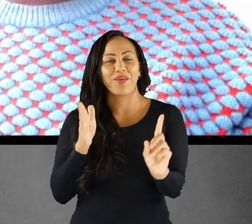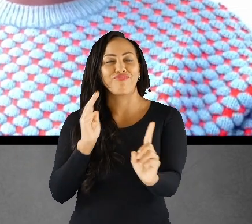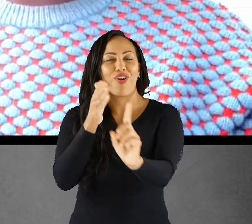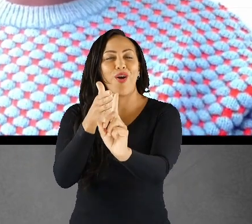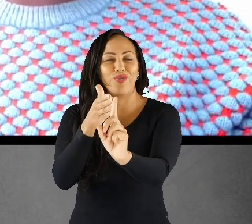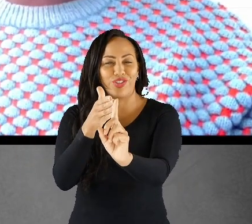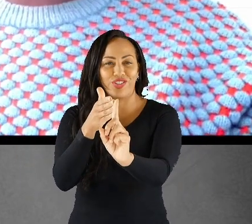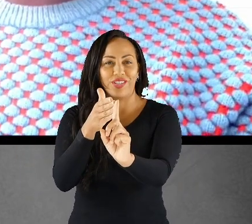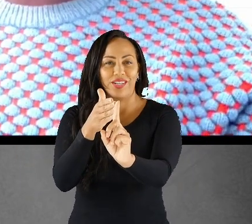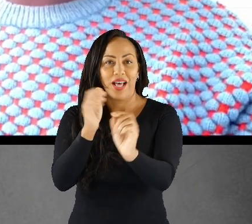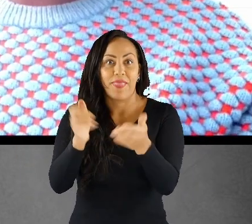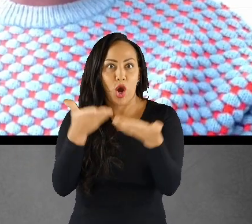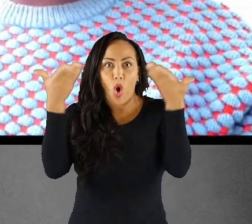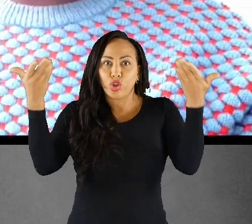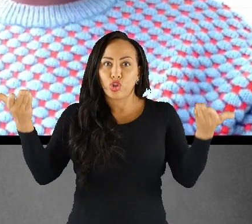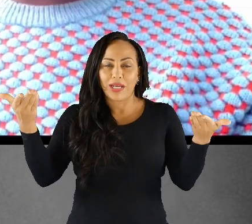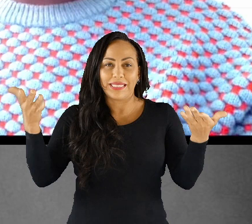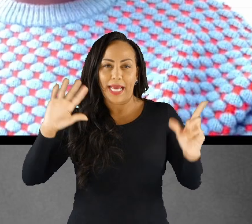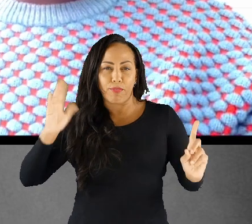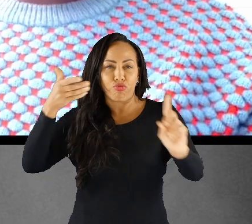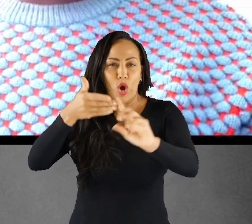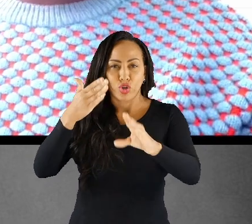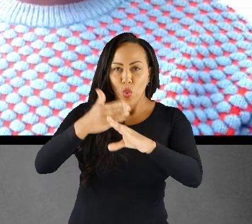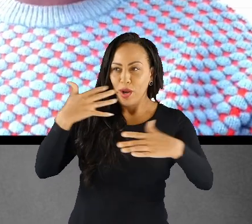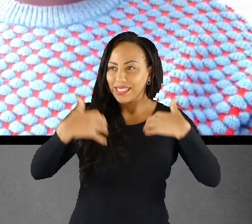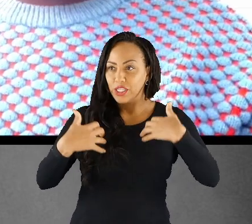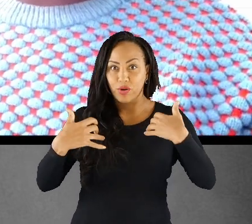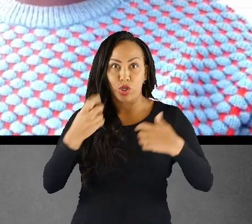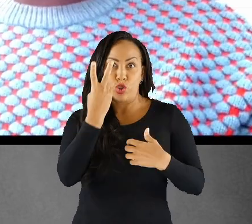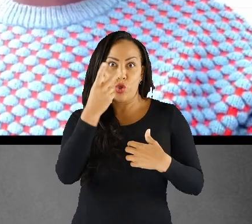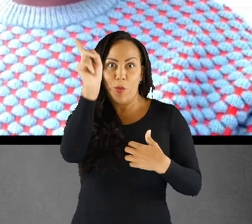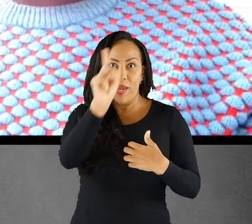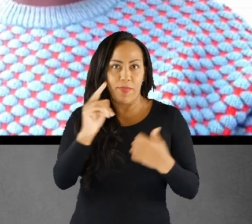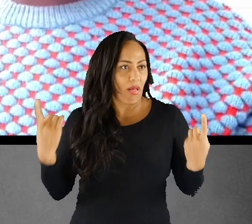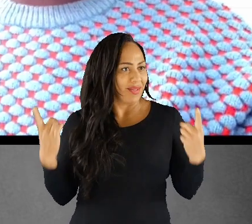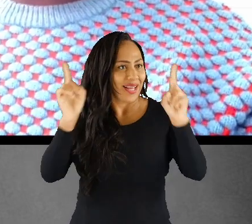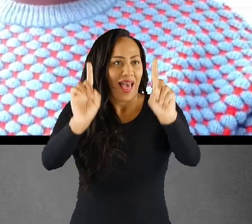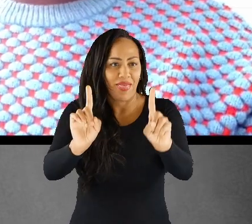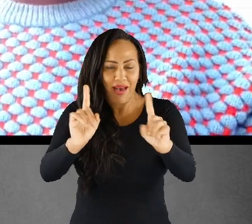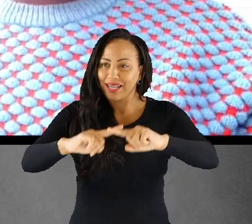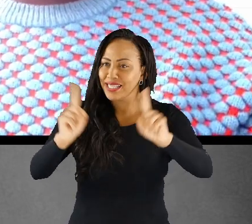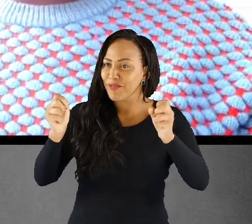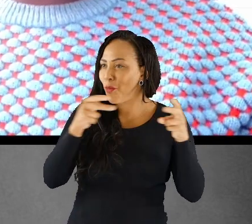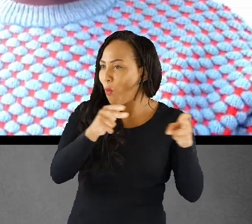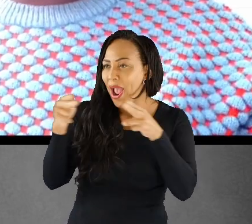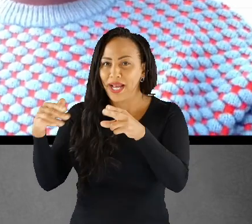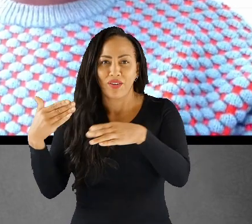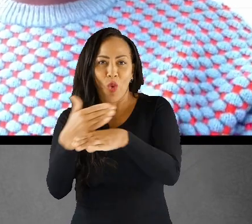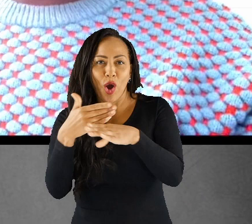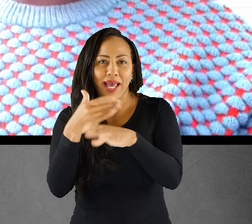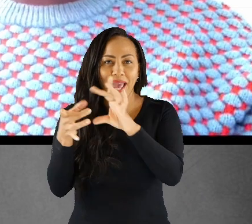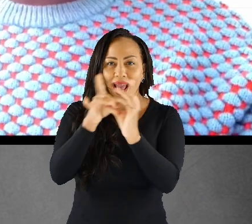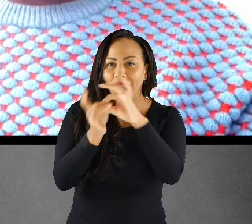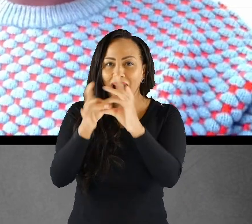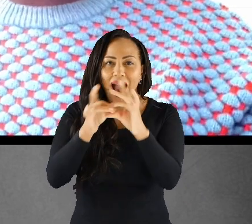approach and that contrasting approach is really interesting, especially when you put two people together and they've got contrasting ways of doing